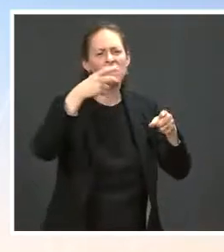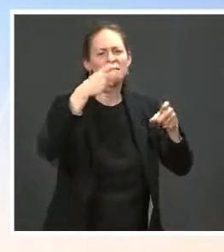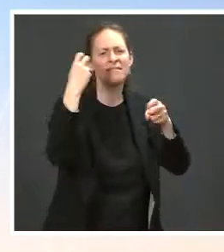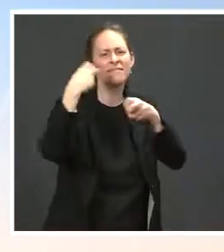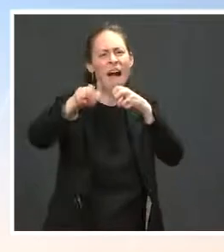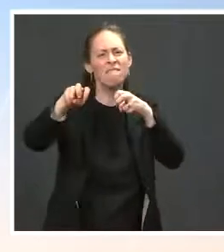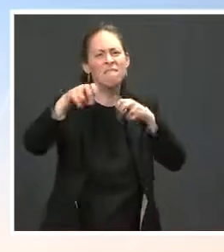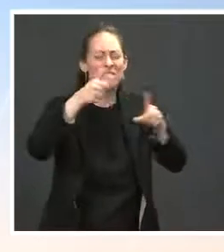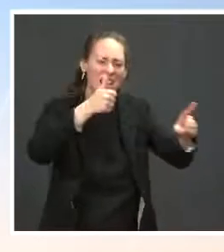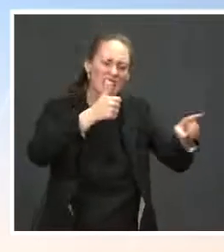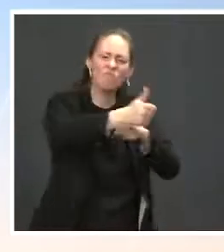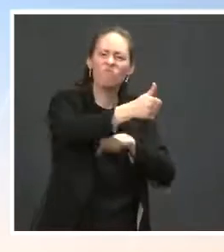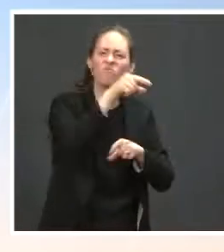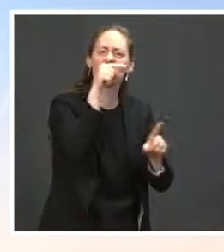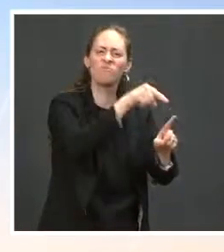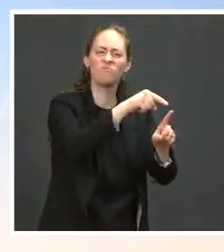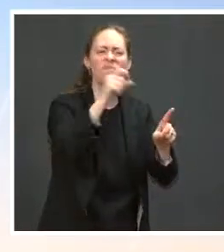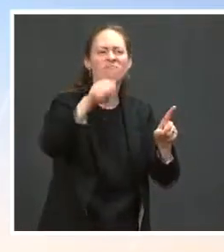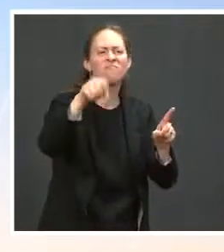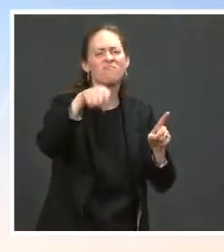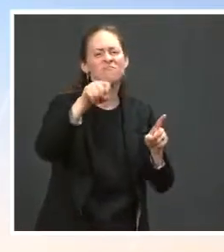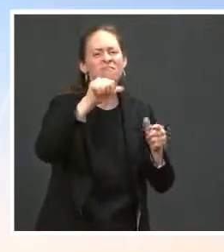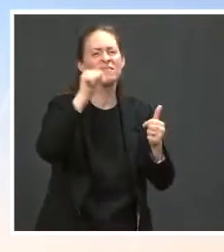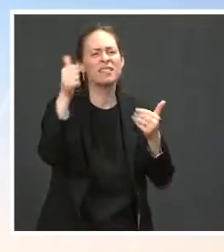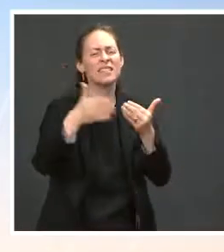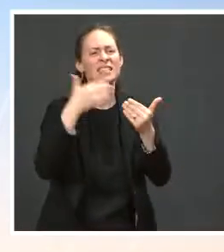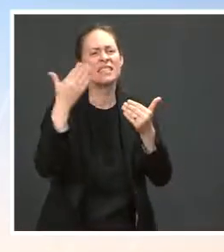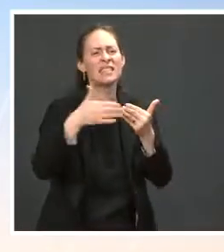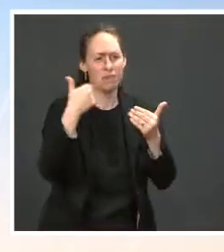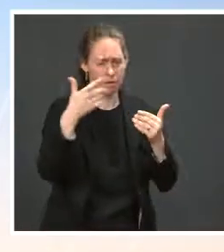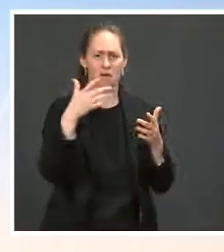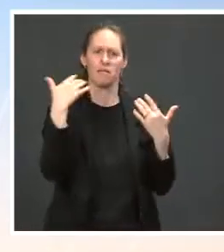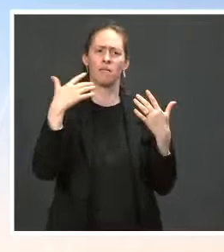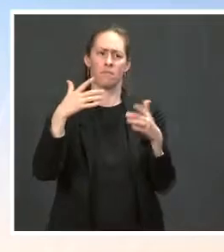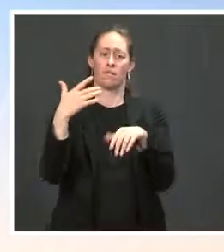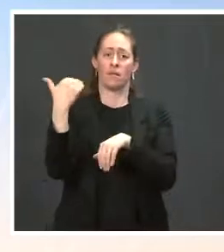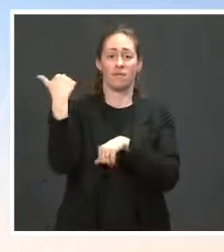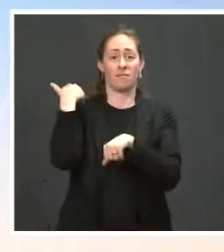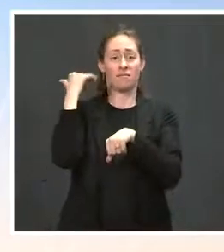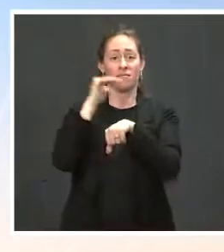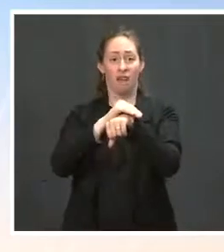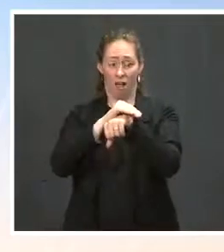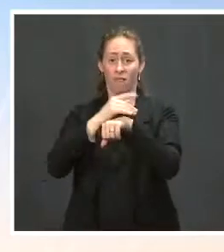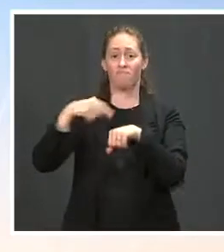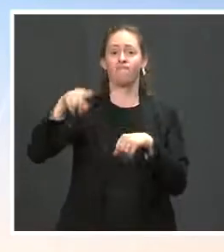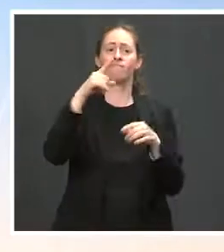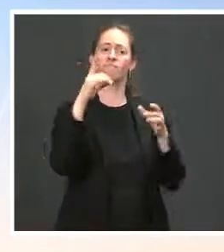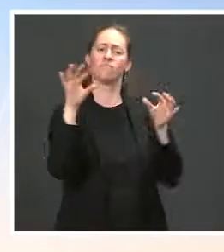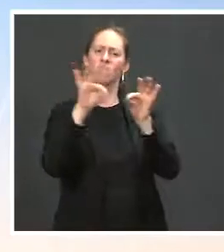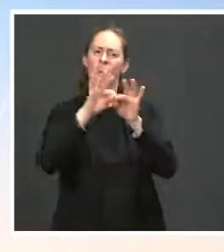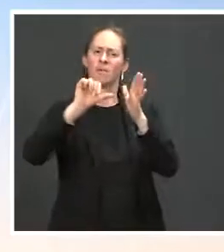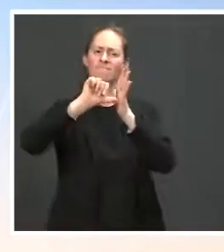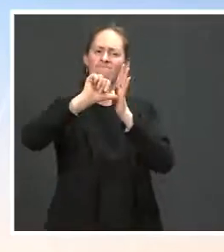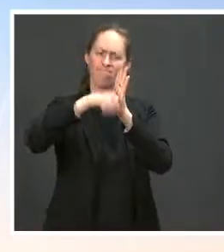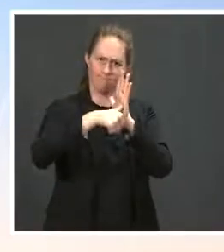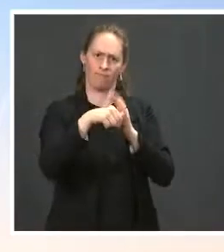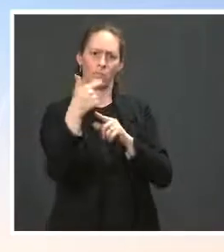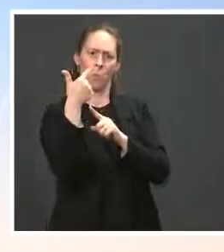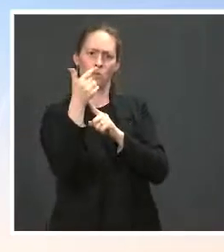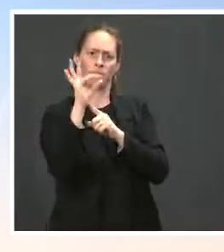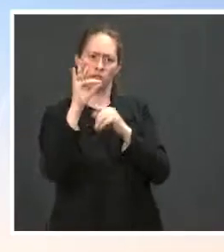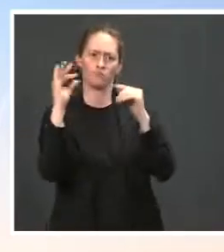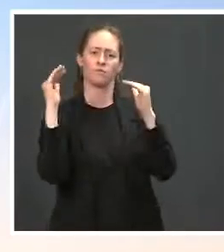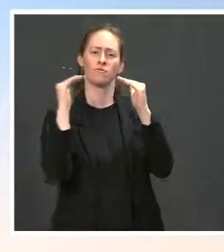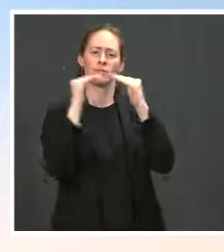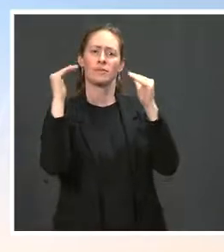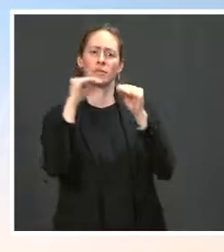he also conveyed passionately last night, of the George Floyd Justice in Policing Act, which does change the intent standard.